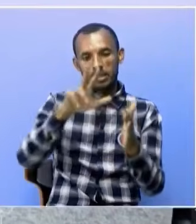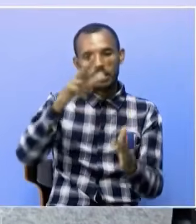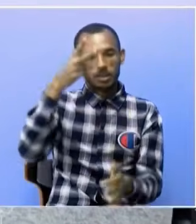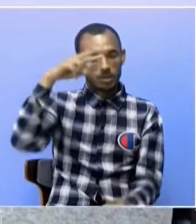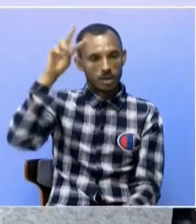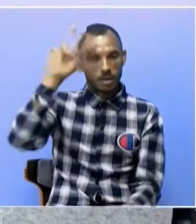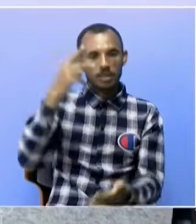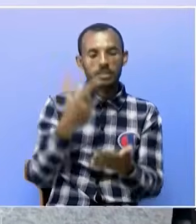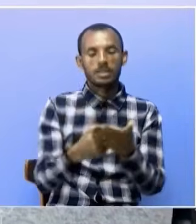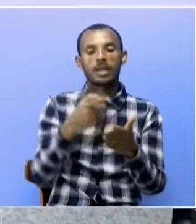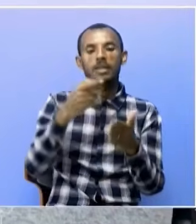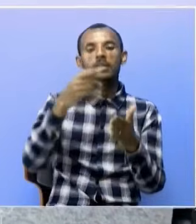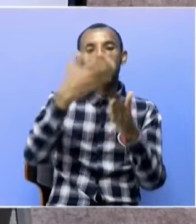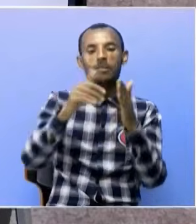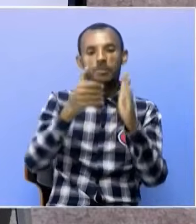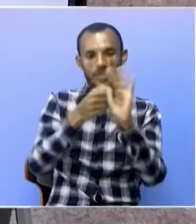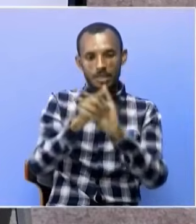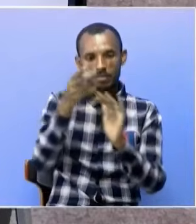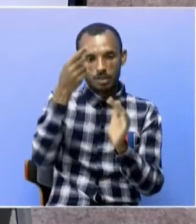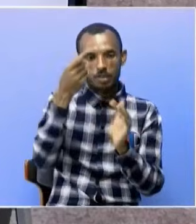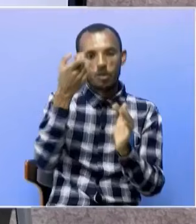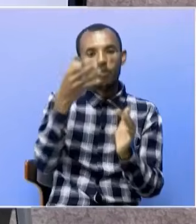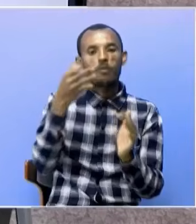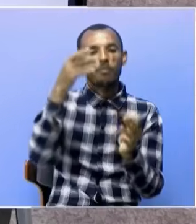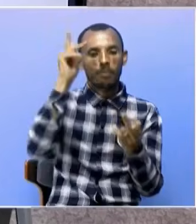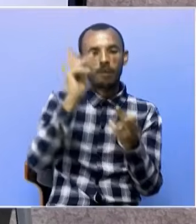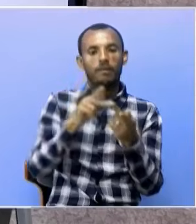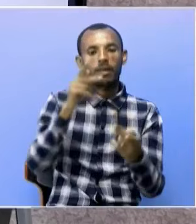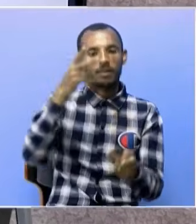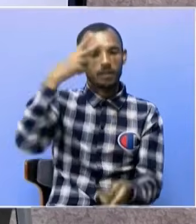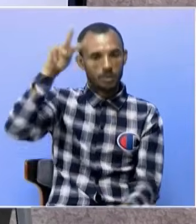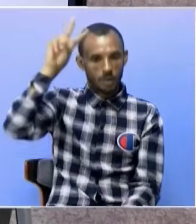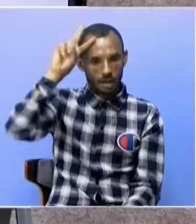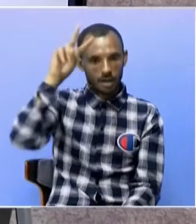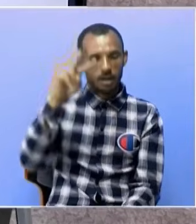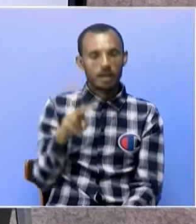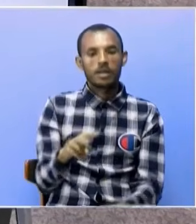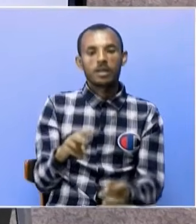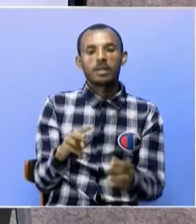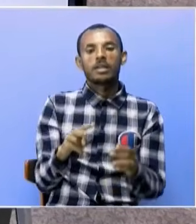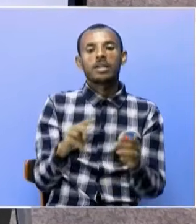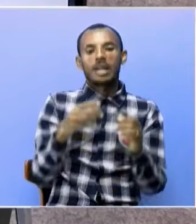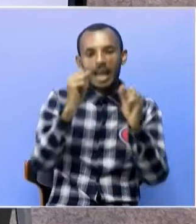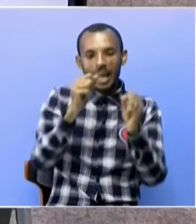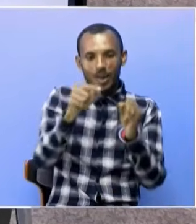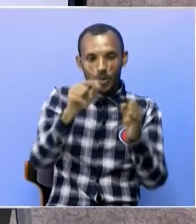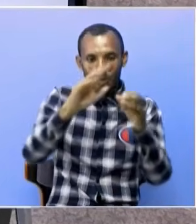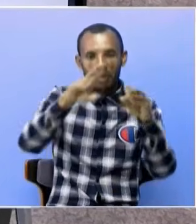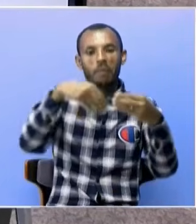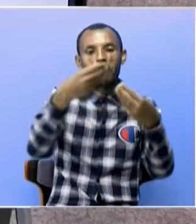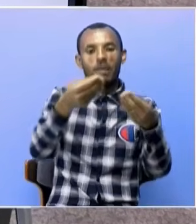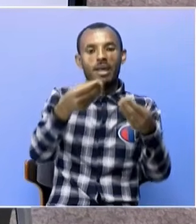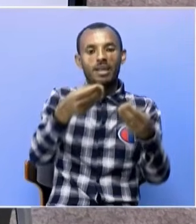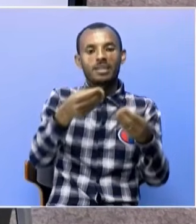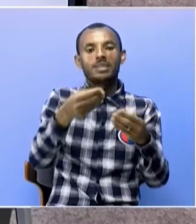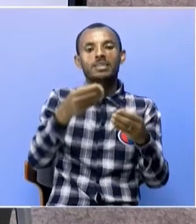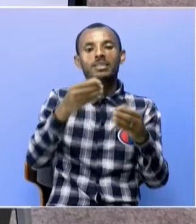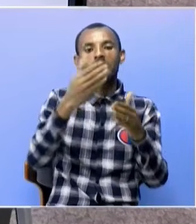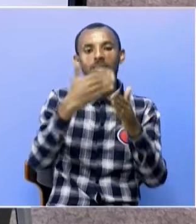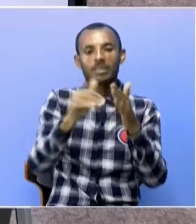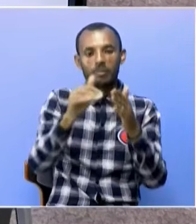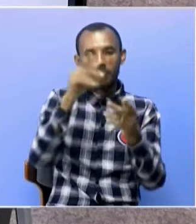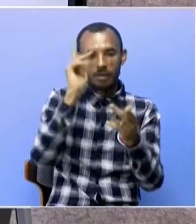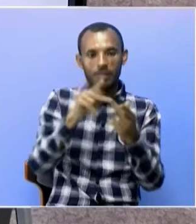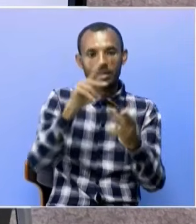these are some of the examples of a perfect square. Can you give me some more examples of a